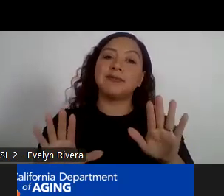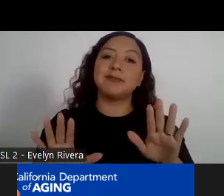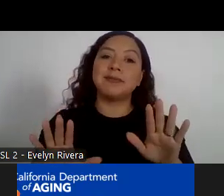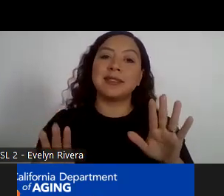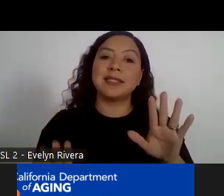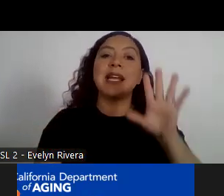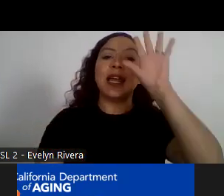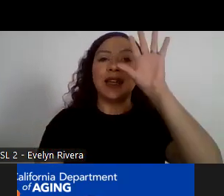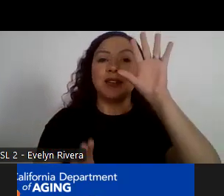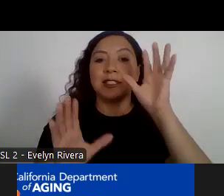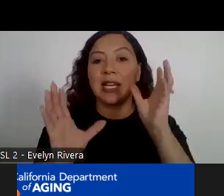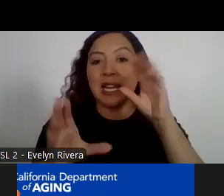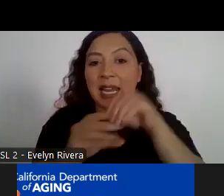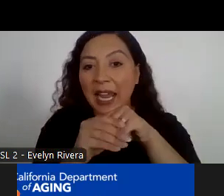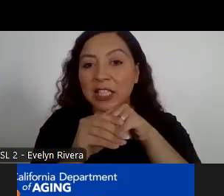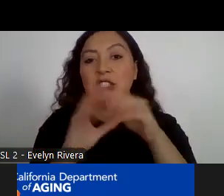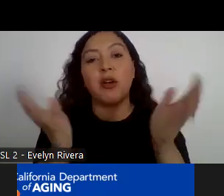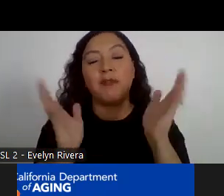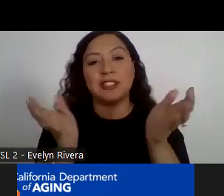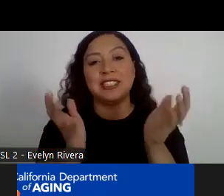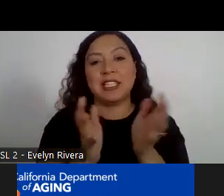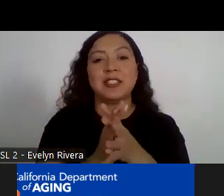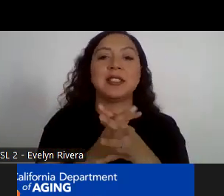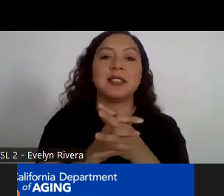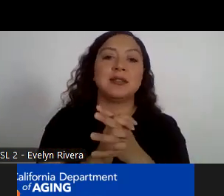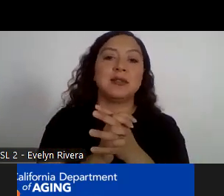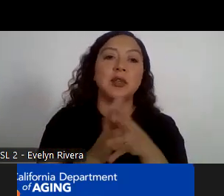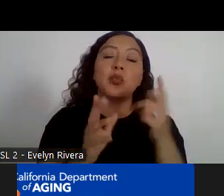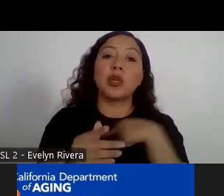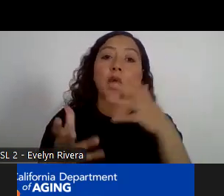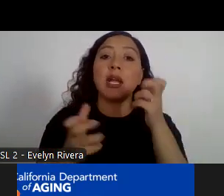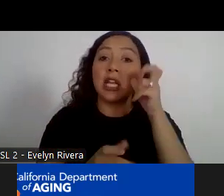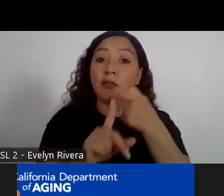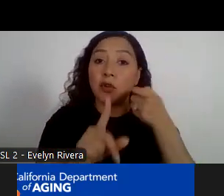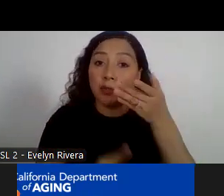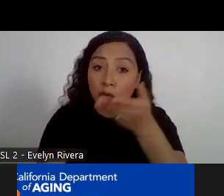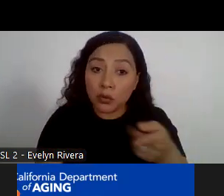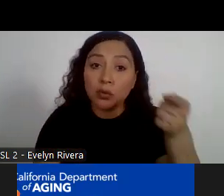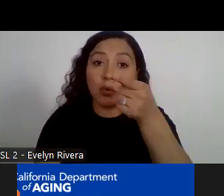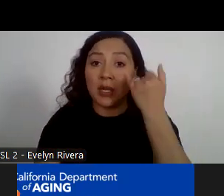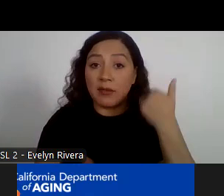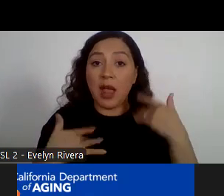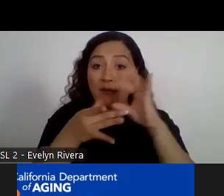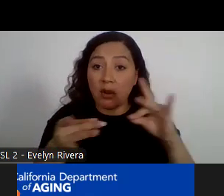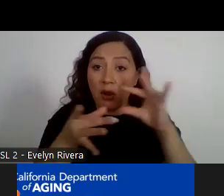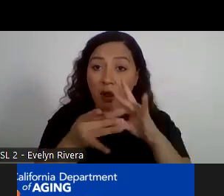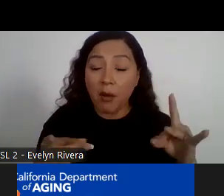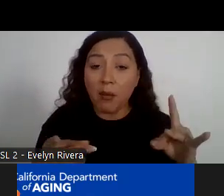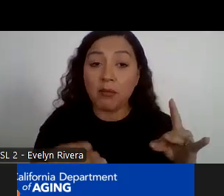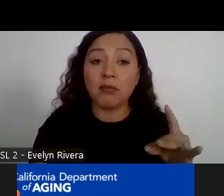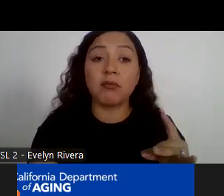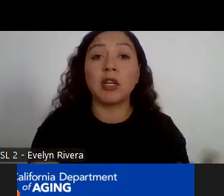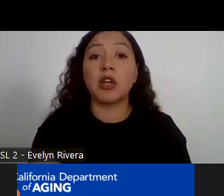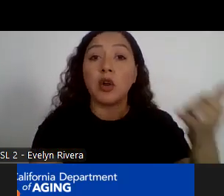engaged conversation. And we'd like to hear from you. If you have a comment, joining by